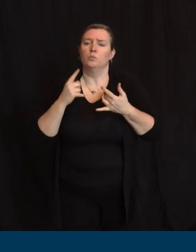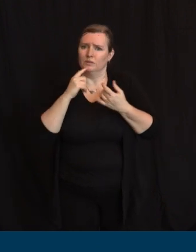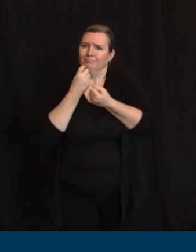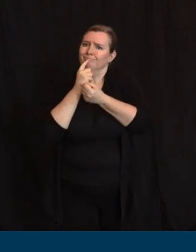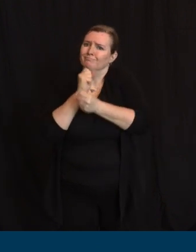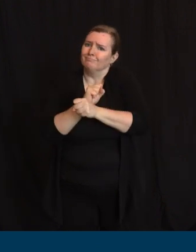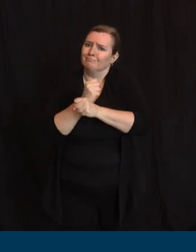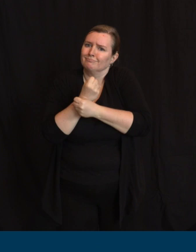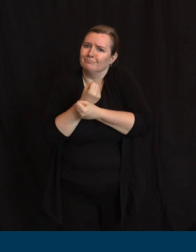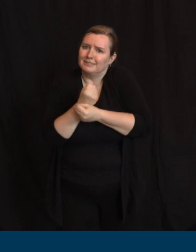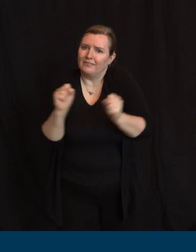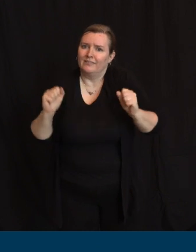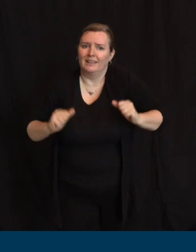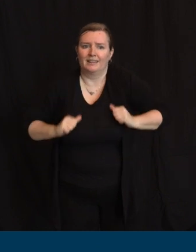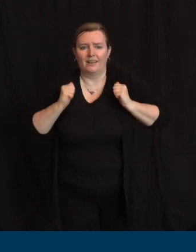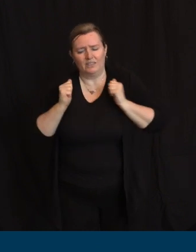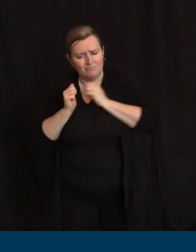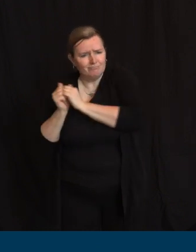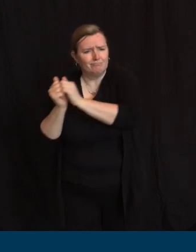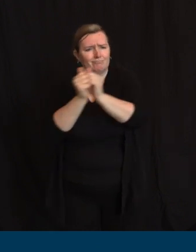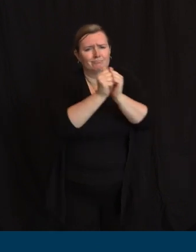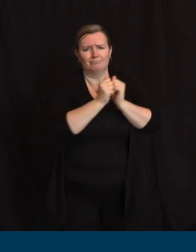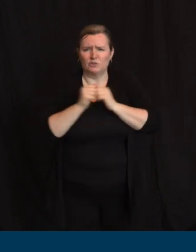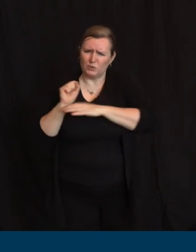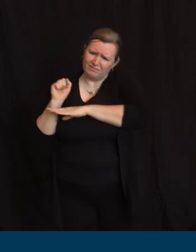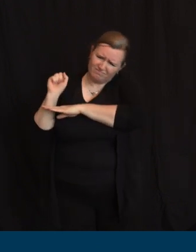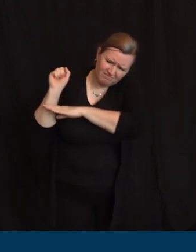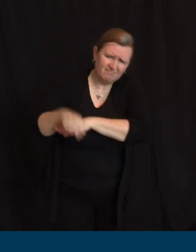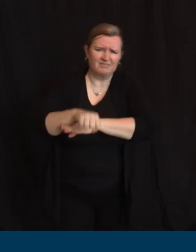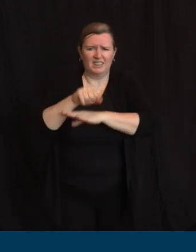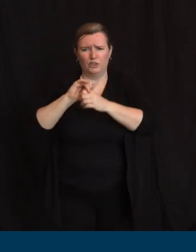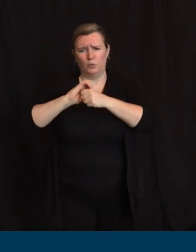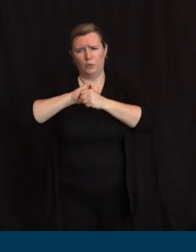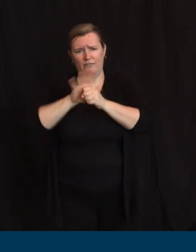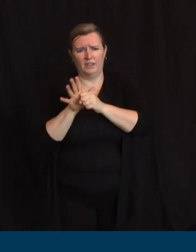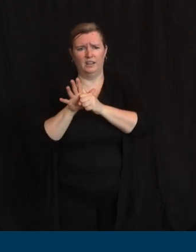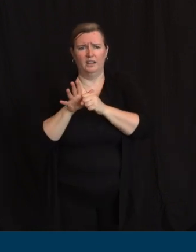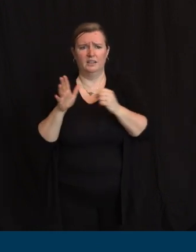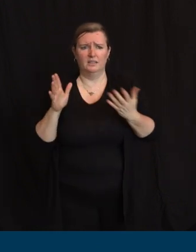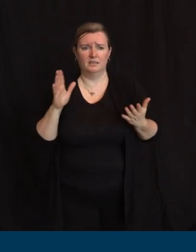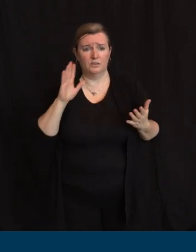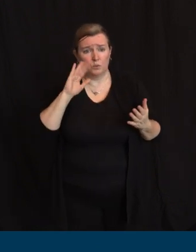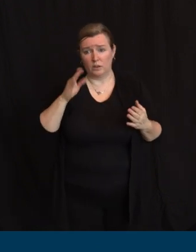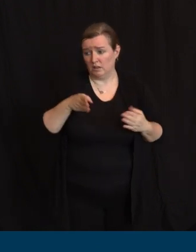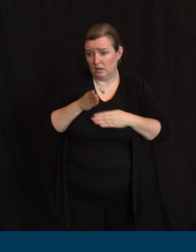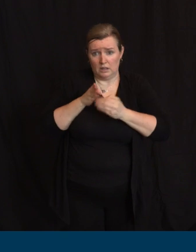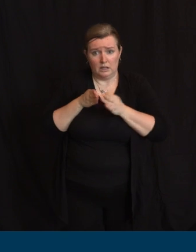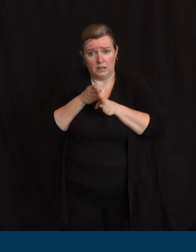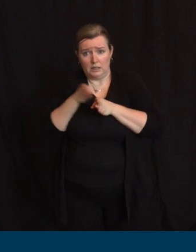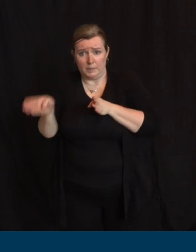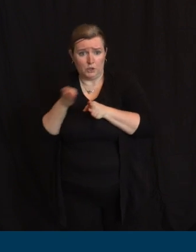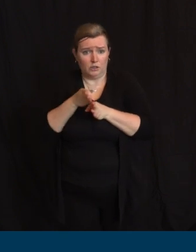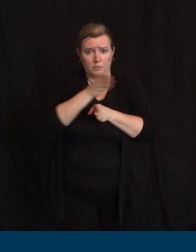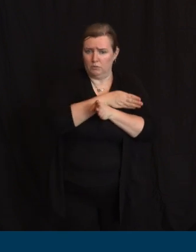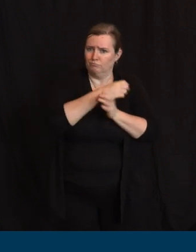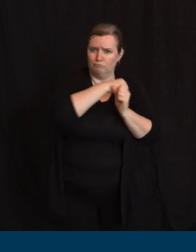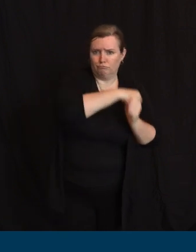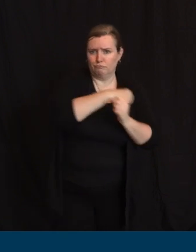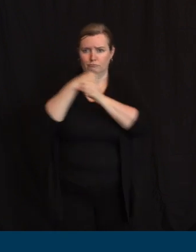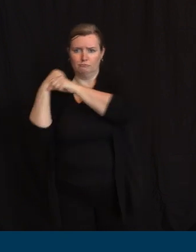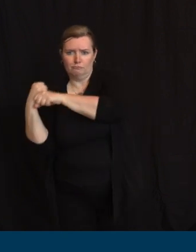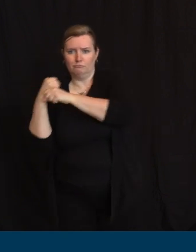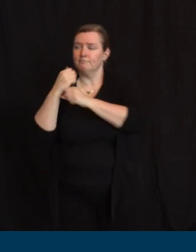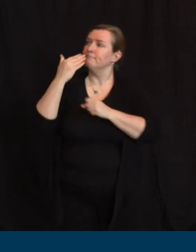working together to beat this virus. Neighbors look out for each other, and to Governor Cuomo, again, thank you, and we